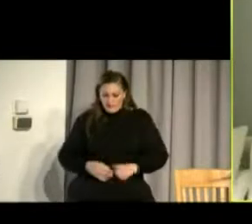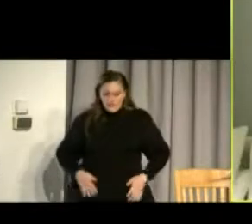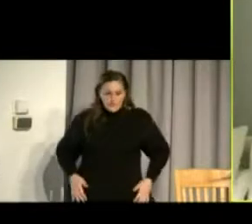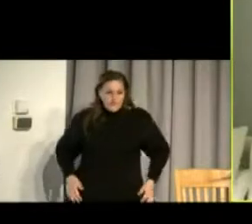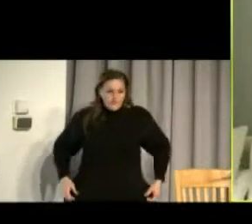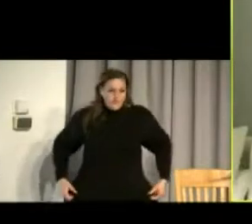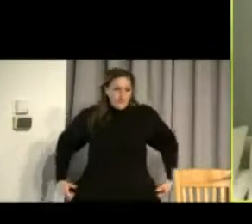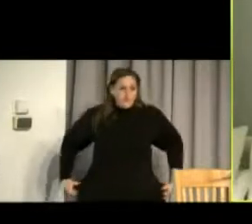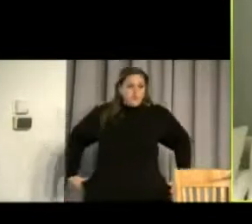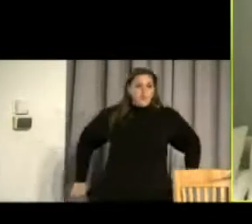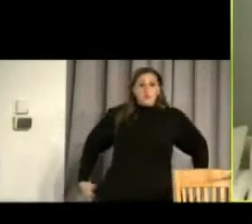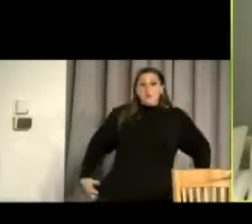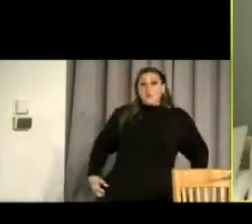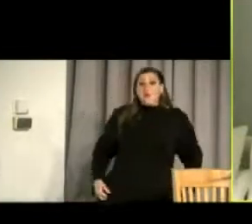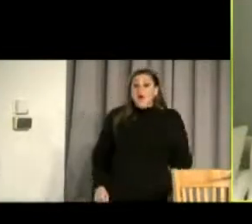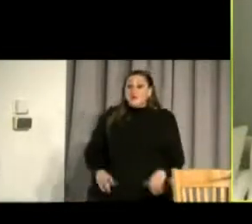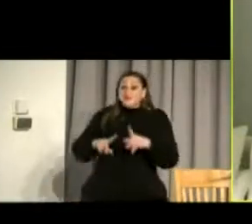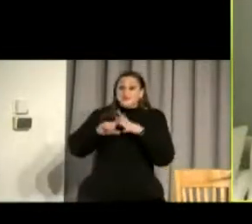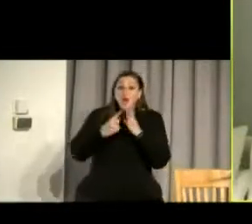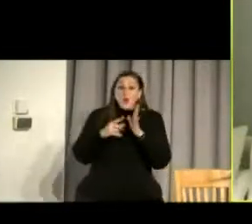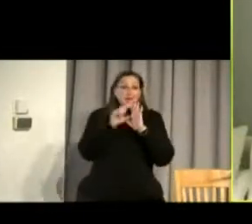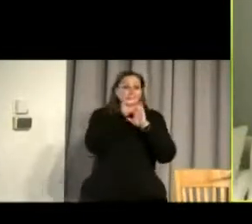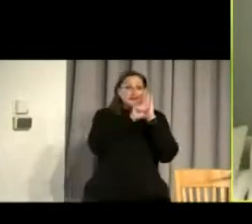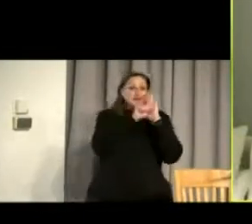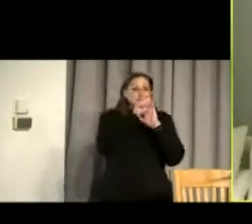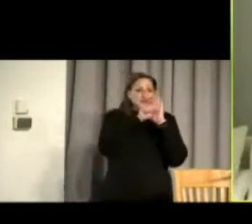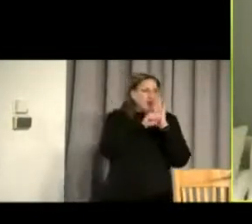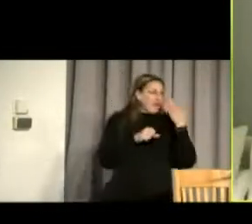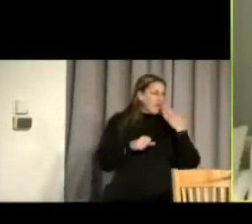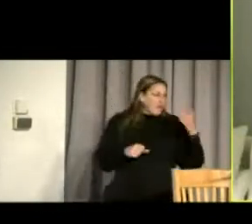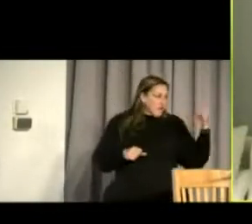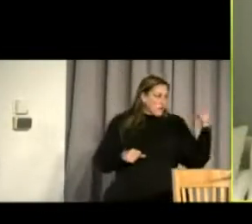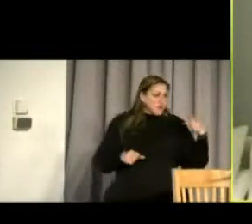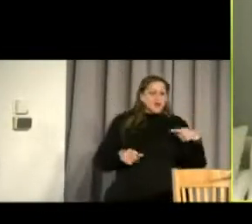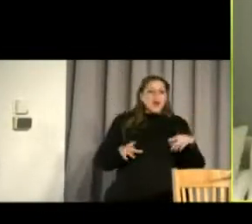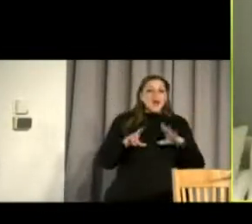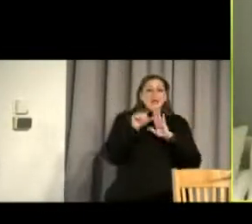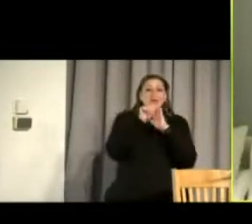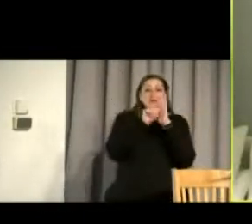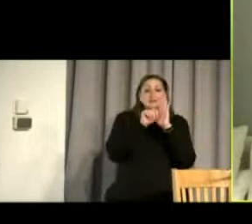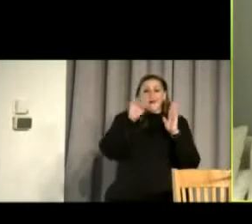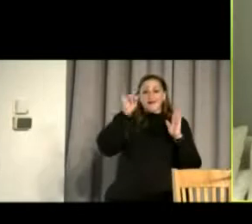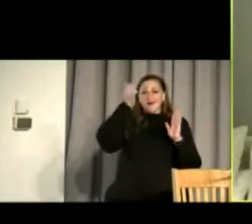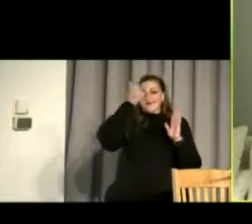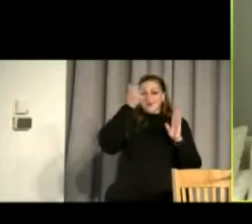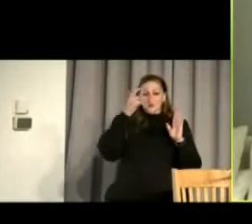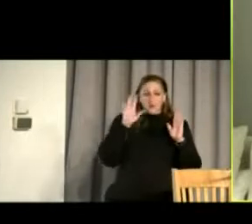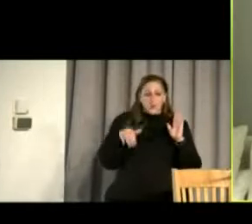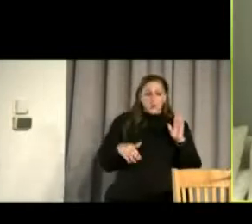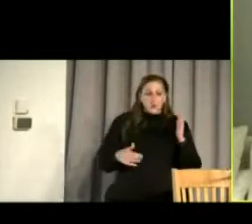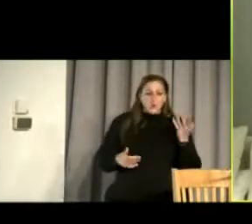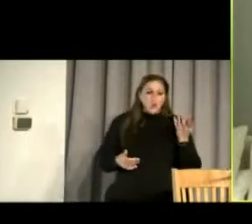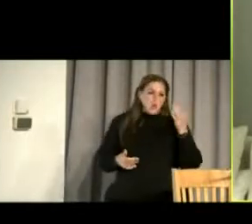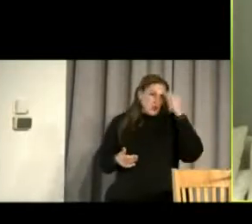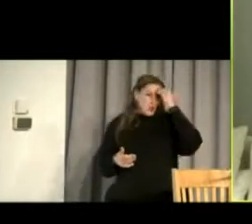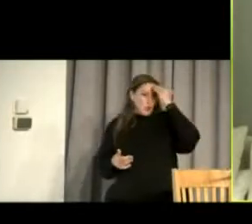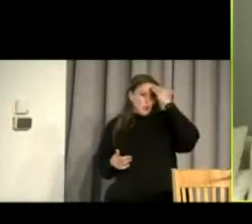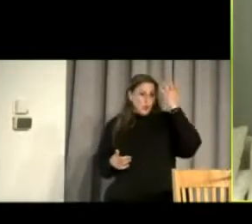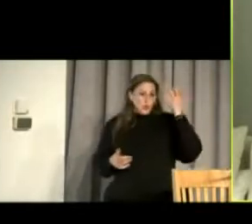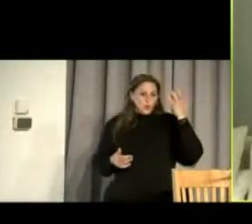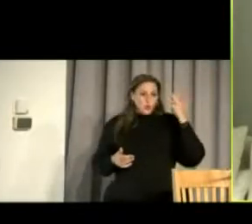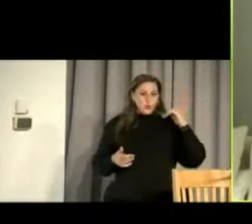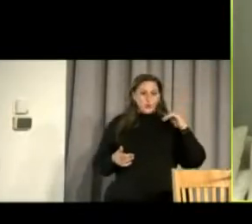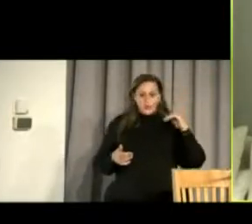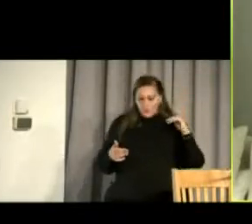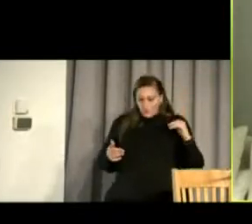Well, I'll start with the state government. The state government, thank you for that question. And I know that you know what it feels